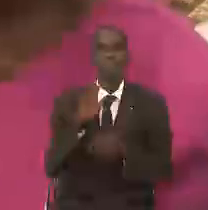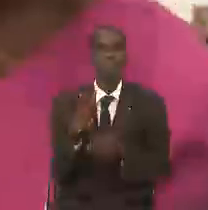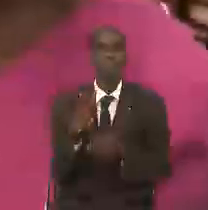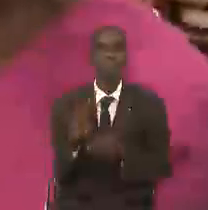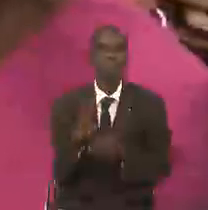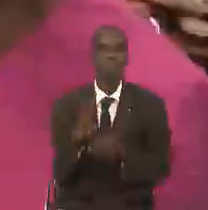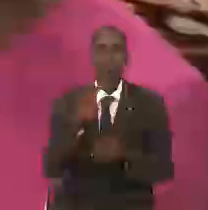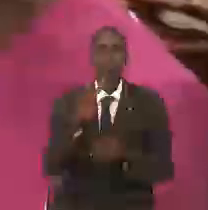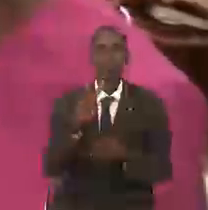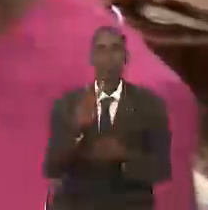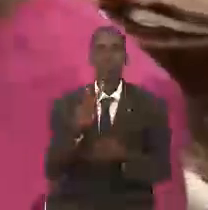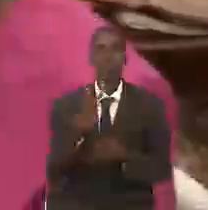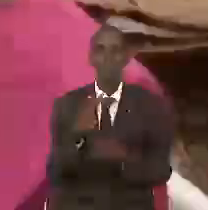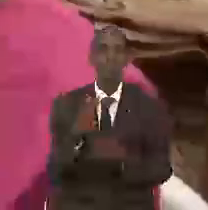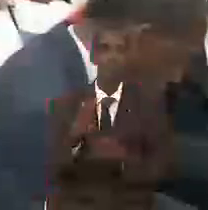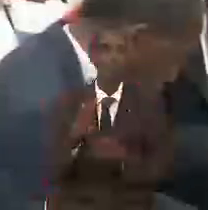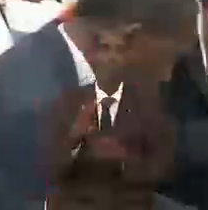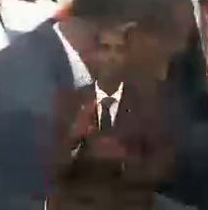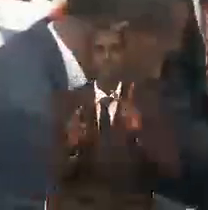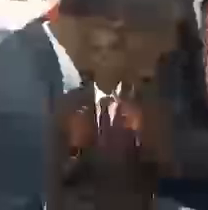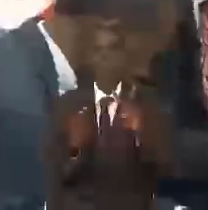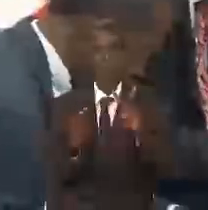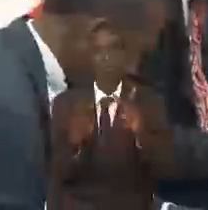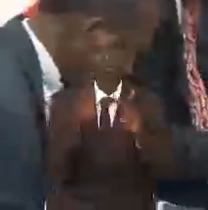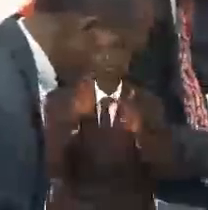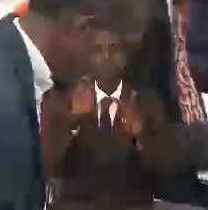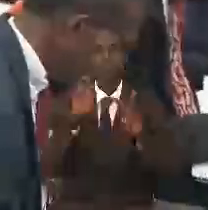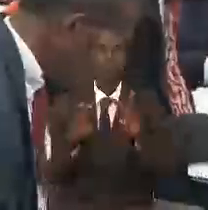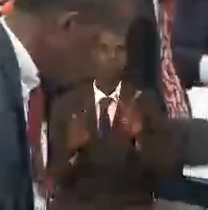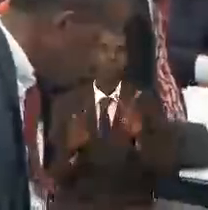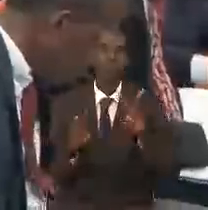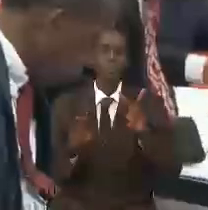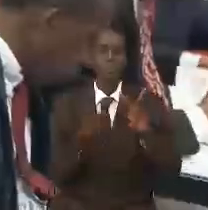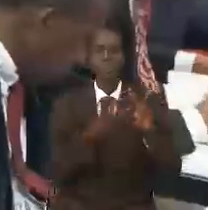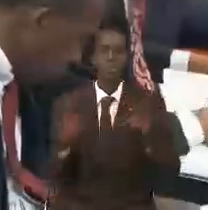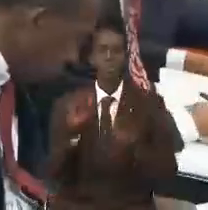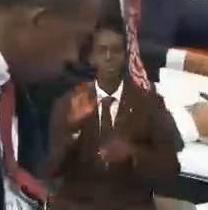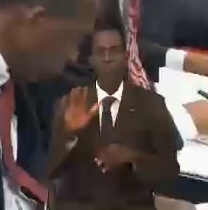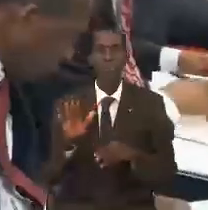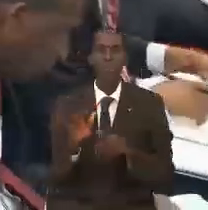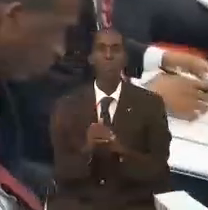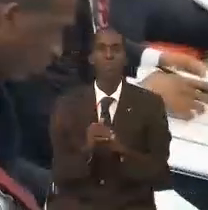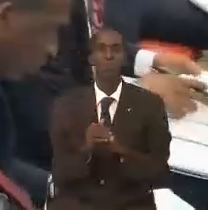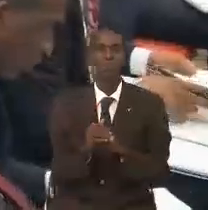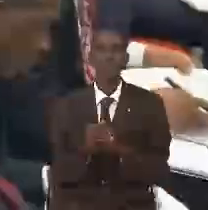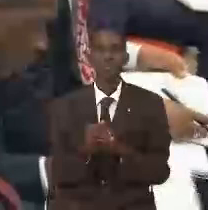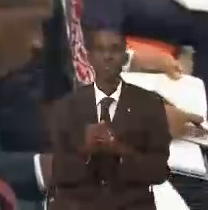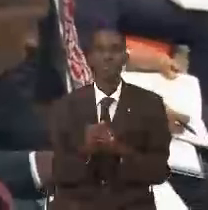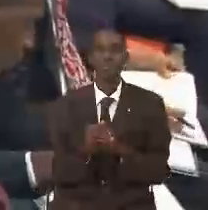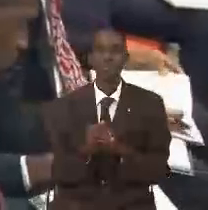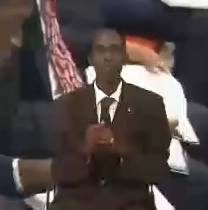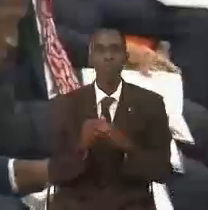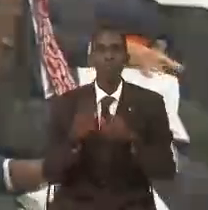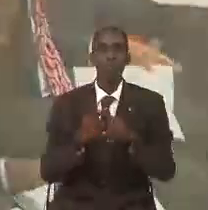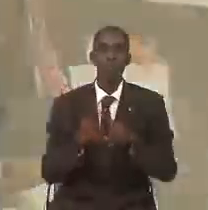25, Revelation chapter 2. We're reading from verse 25, but